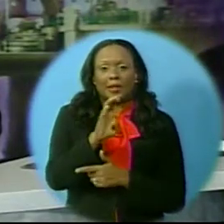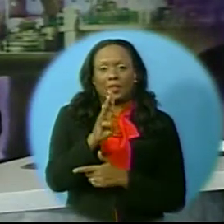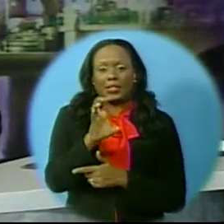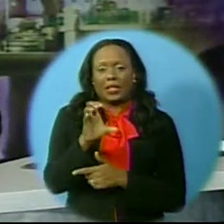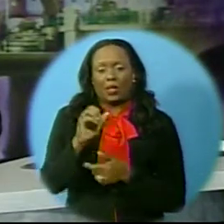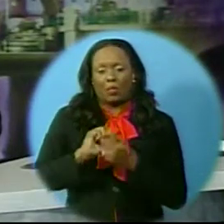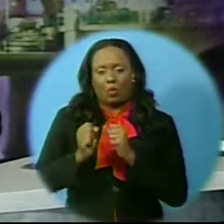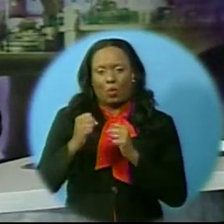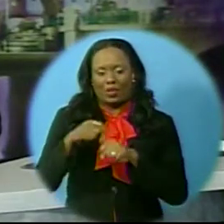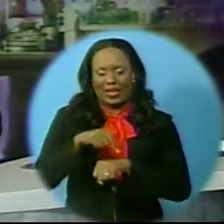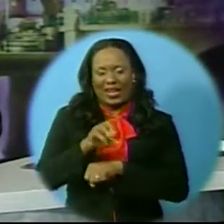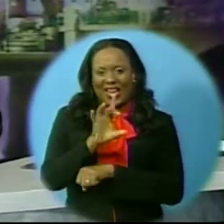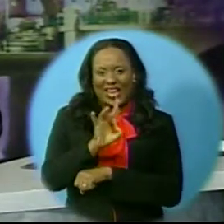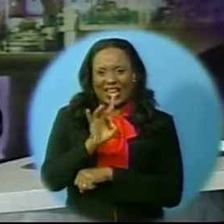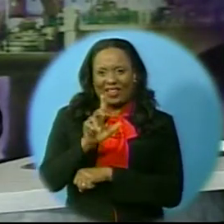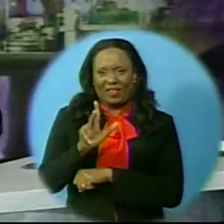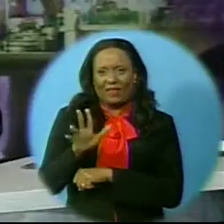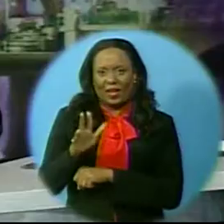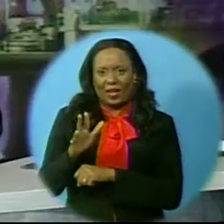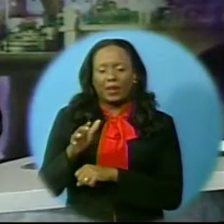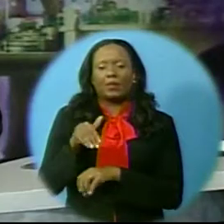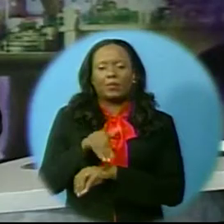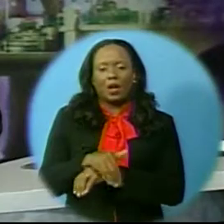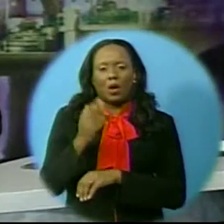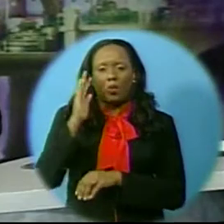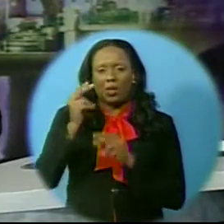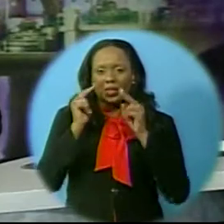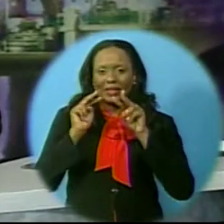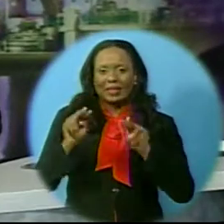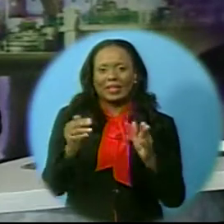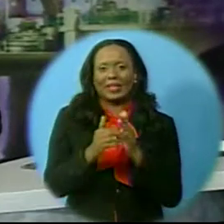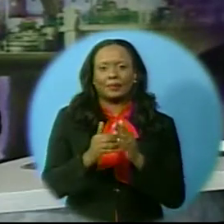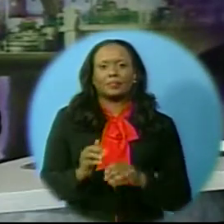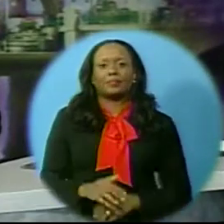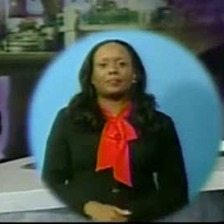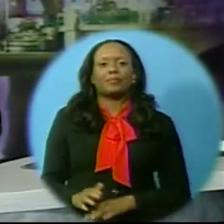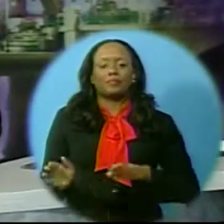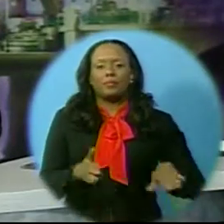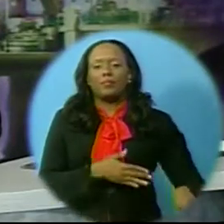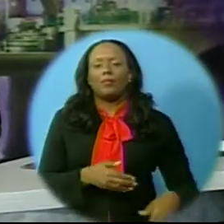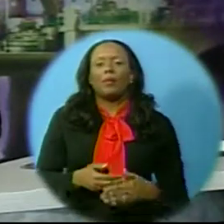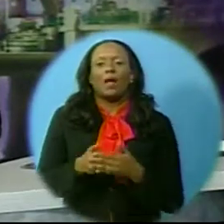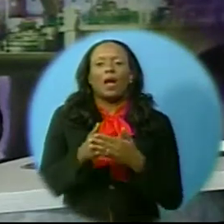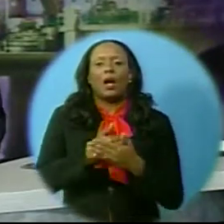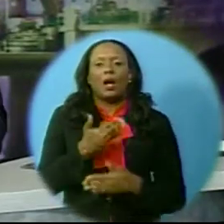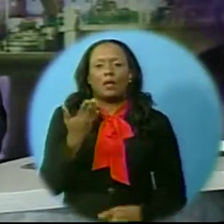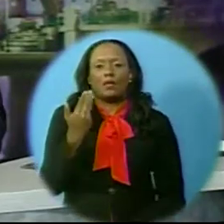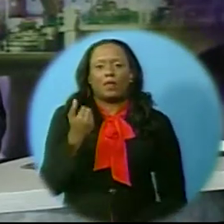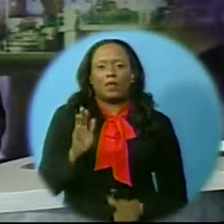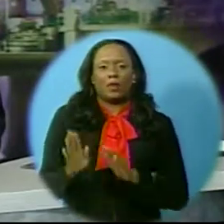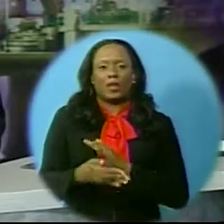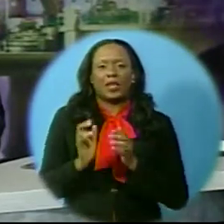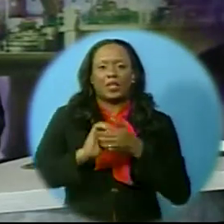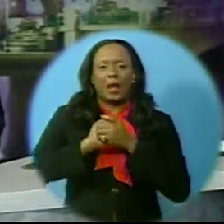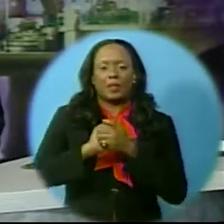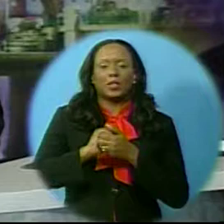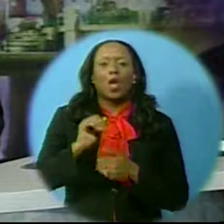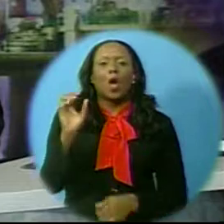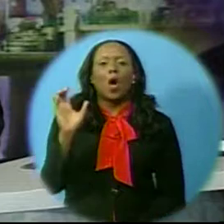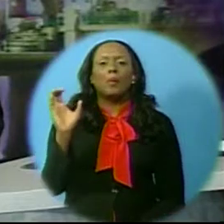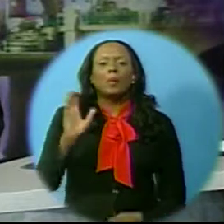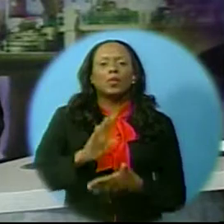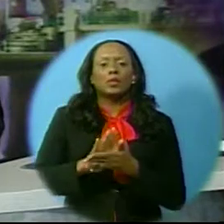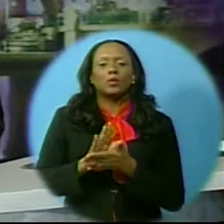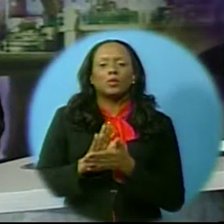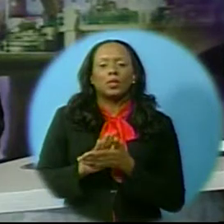at 8:35 p.m. Staying with cricket, two-time defending Lyme under 15 cricket champions Combermere seem to be heading back